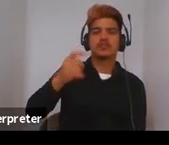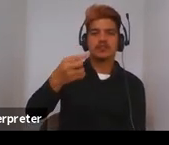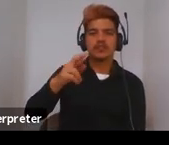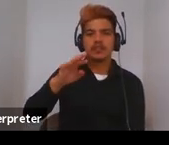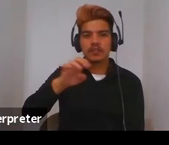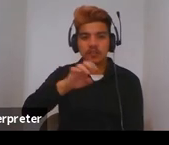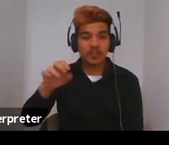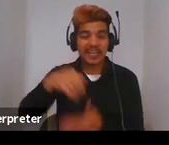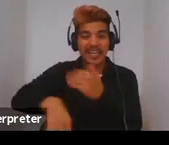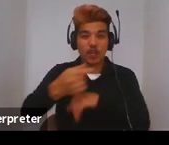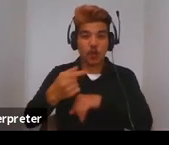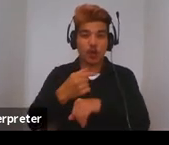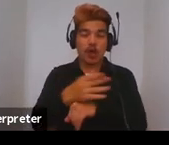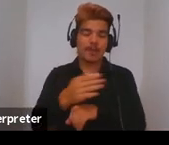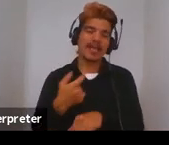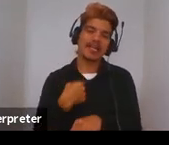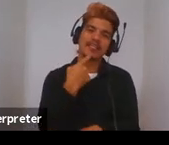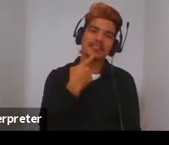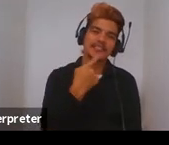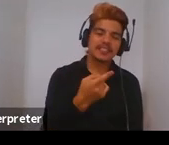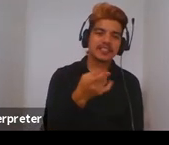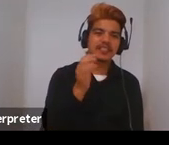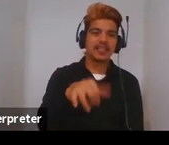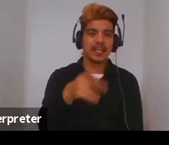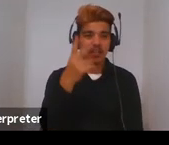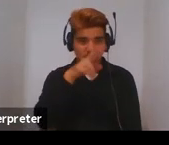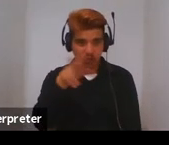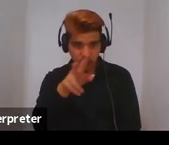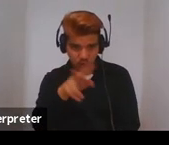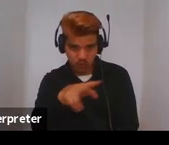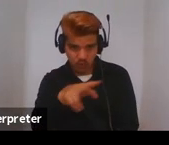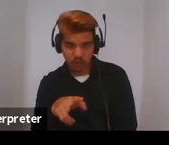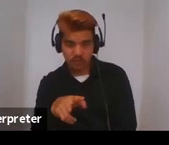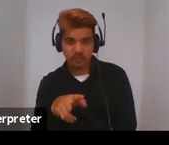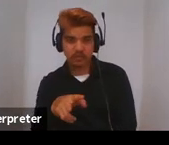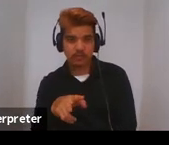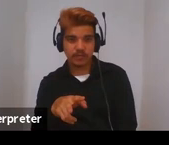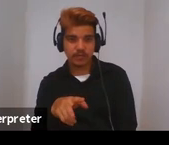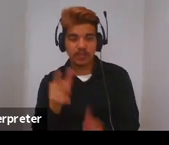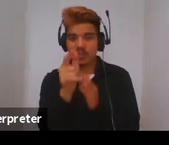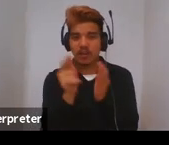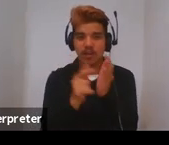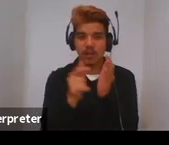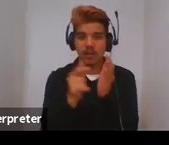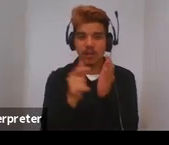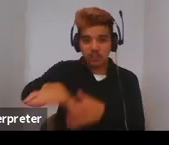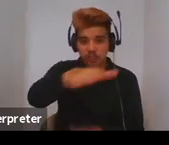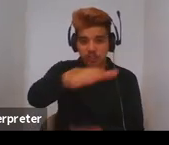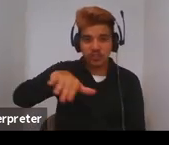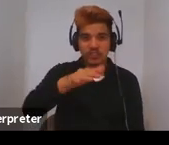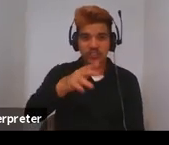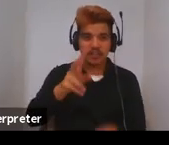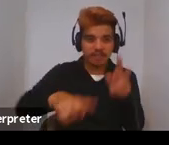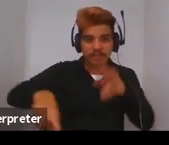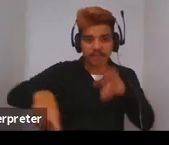territory. I would also say that just looking briefly at the laws in your jurisdiction, there are various